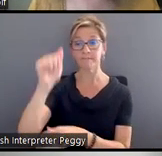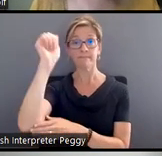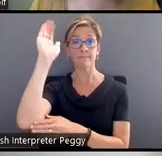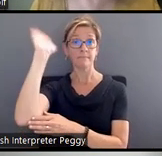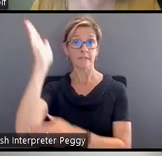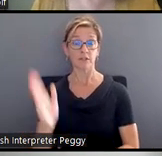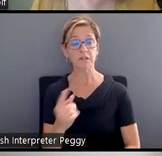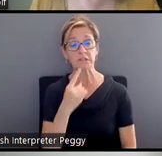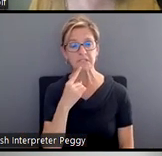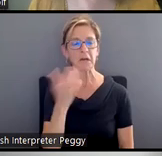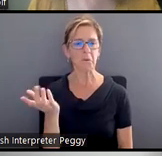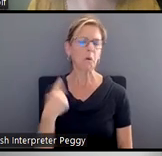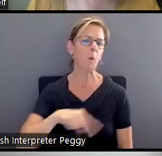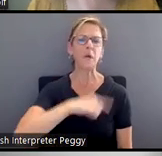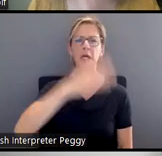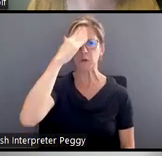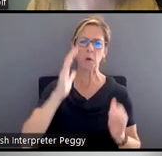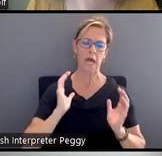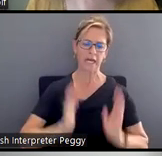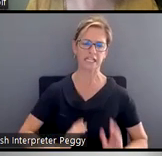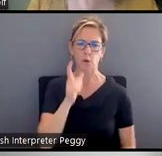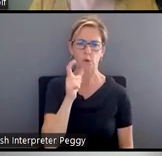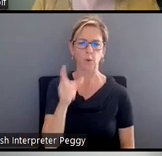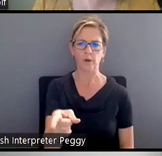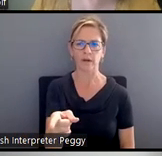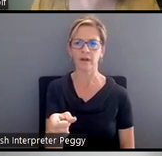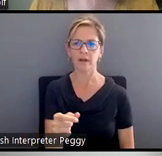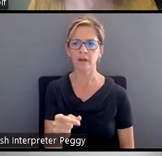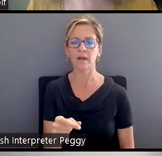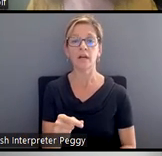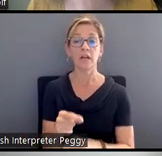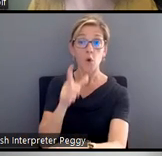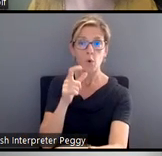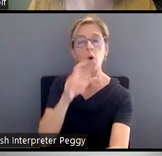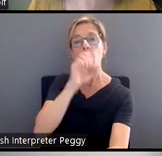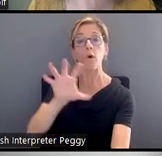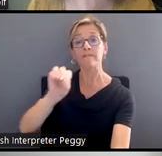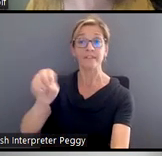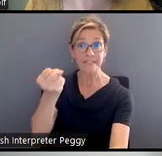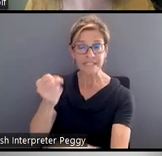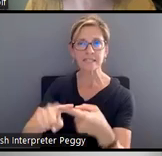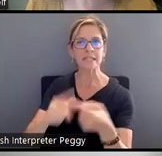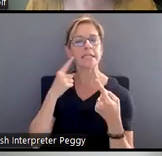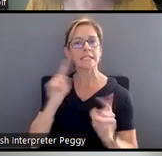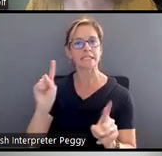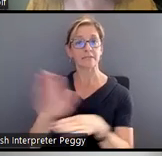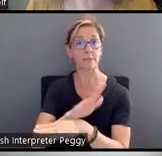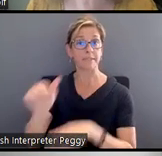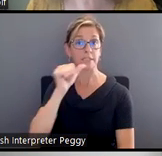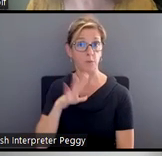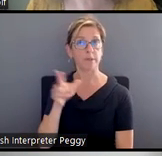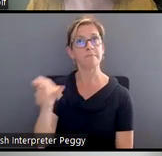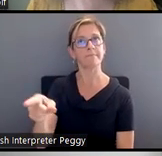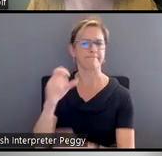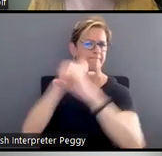we are pretty clear on who our customer is. And it was funny, he said, she's in her 50s, she's a successful businesswoman. She